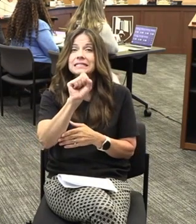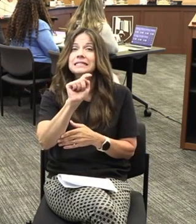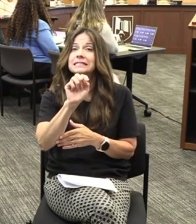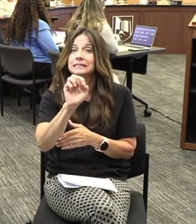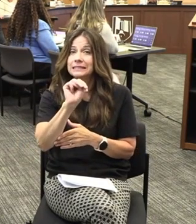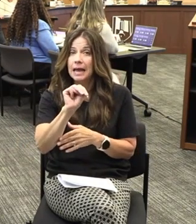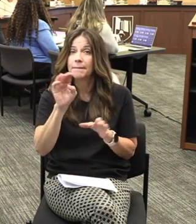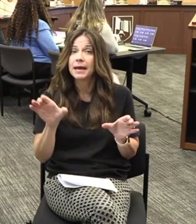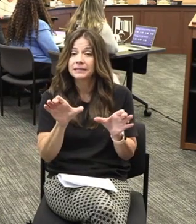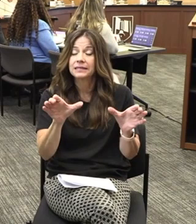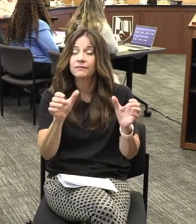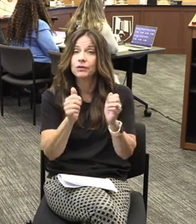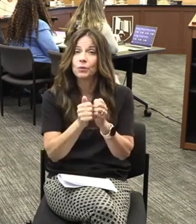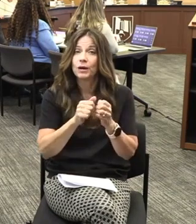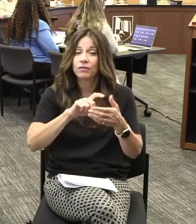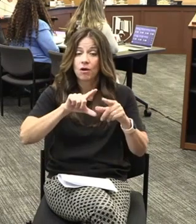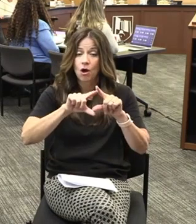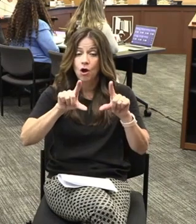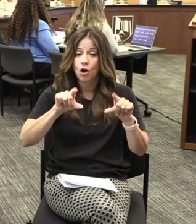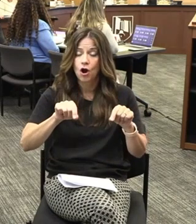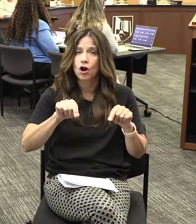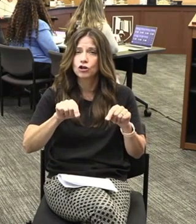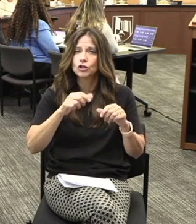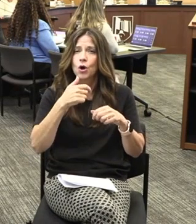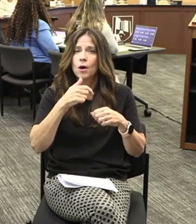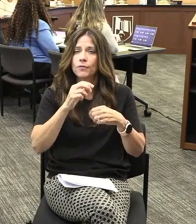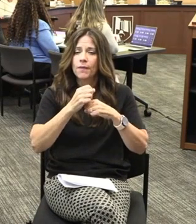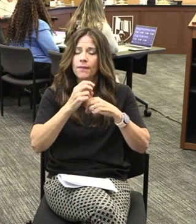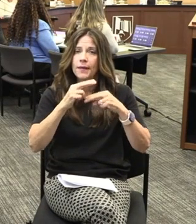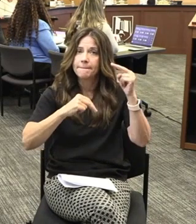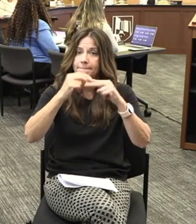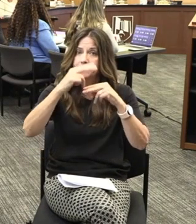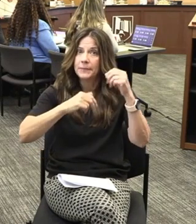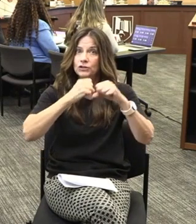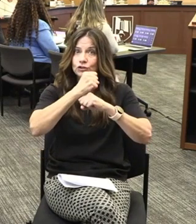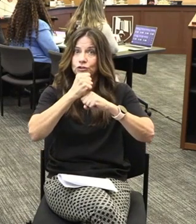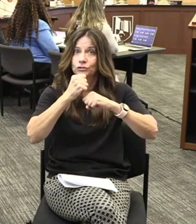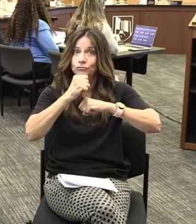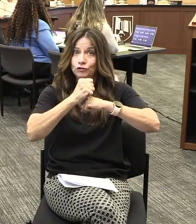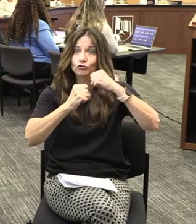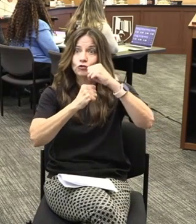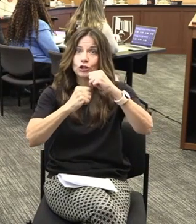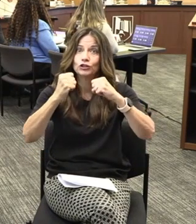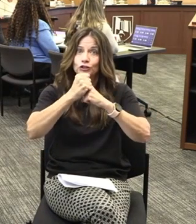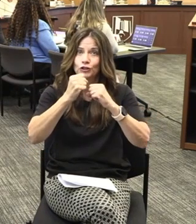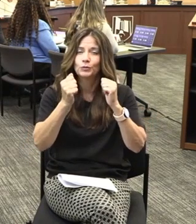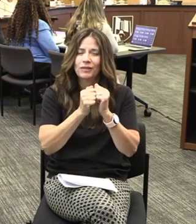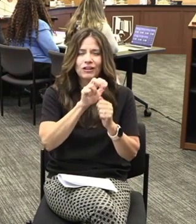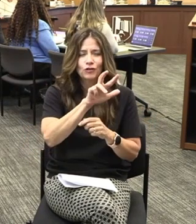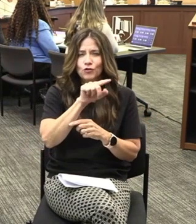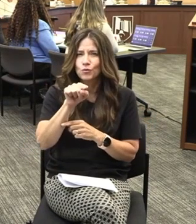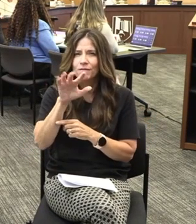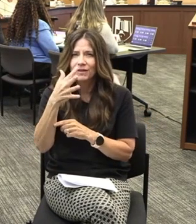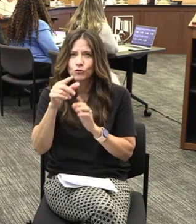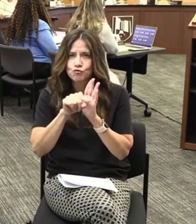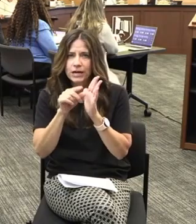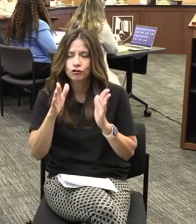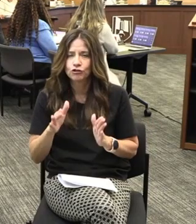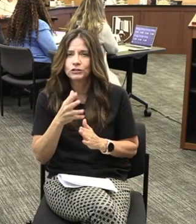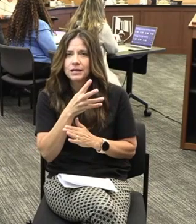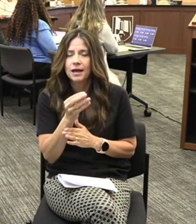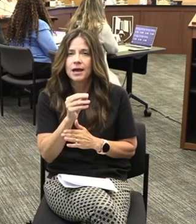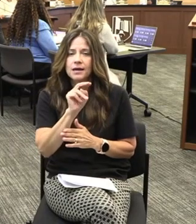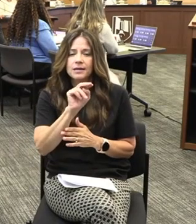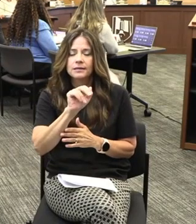with cards where they built structures and tested the structures with these 3rd and 5th graders.